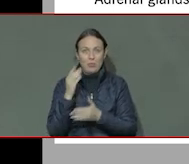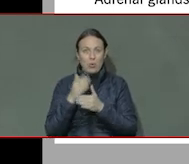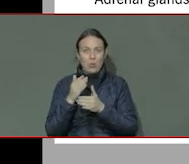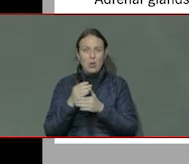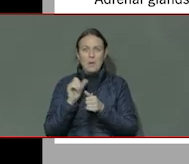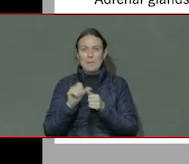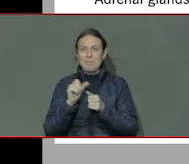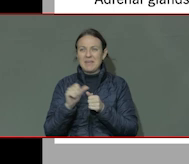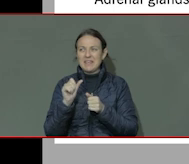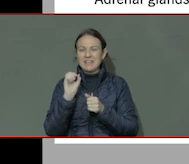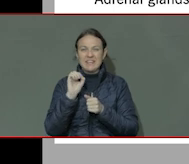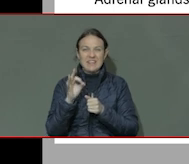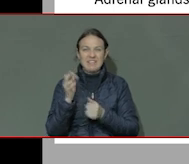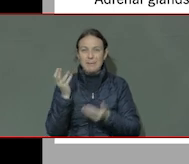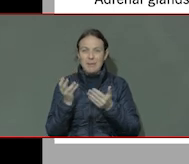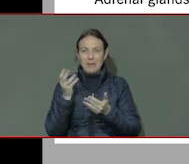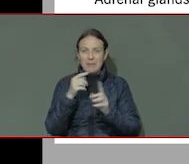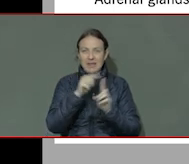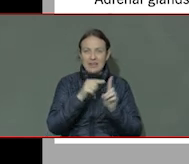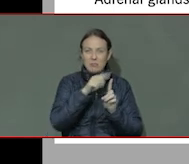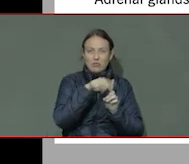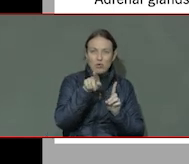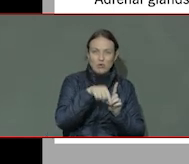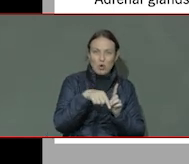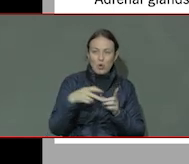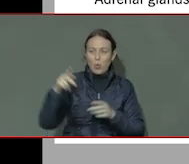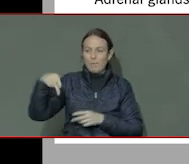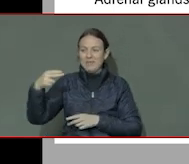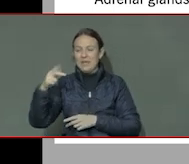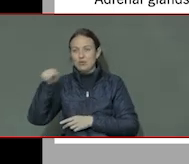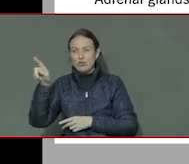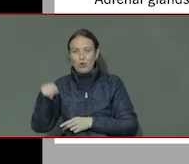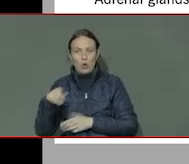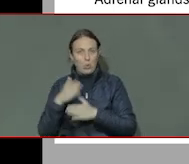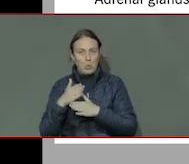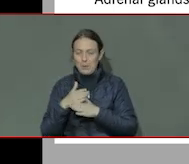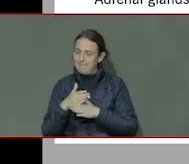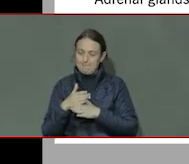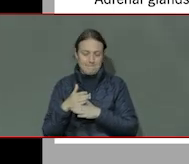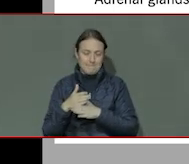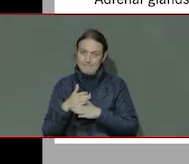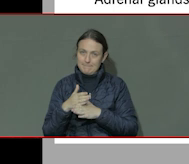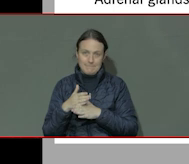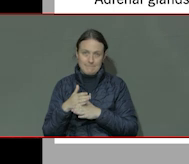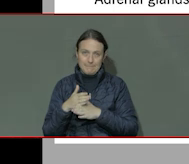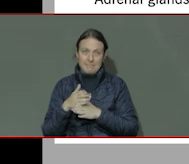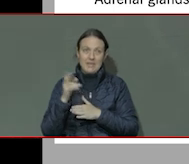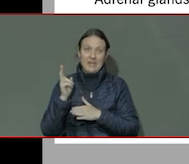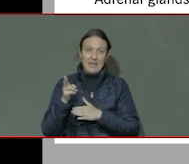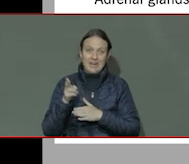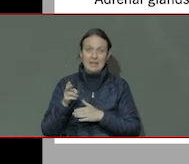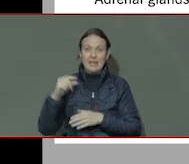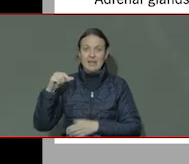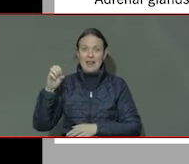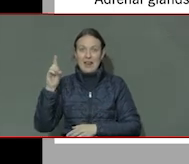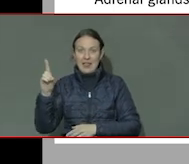we are not going to have the right temperature or pH level. And then you must know that they are secreted by glands